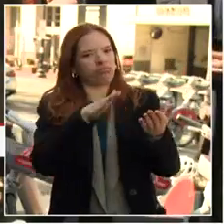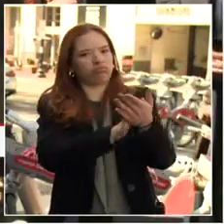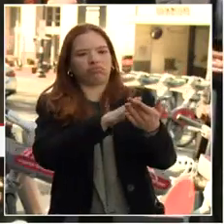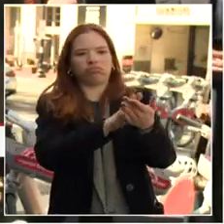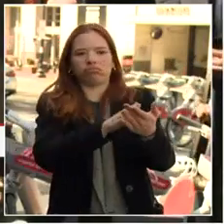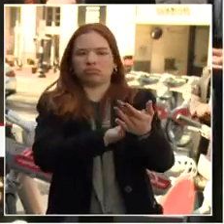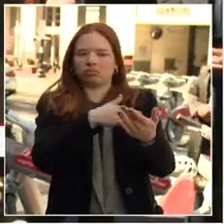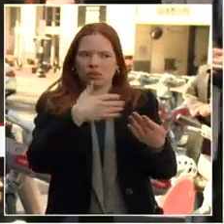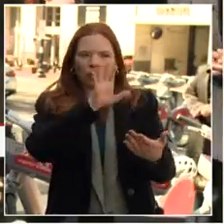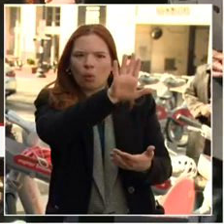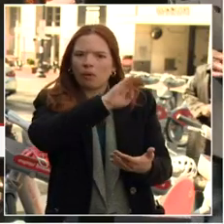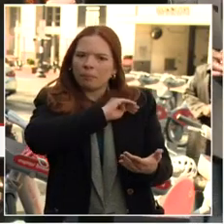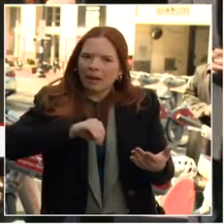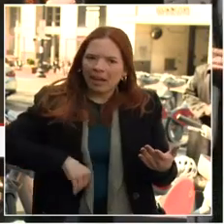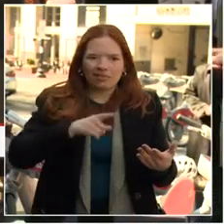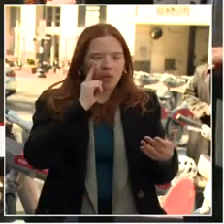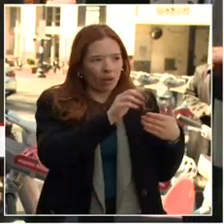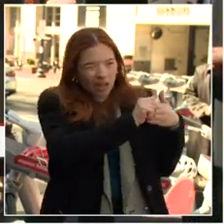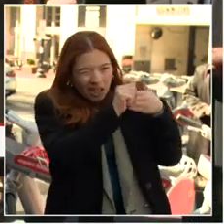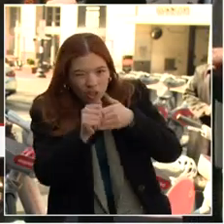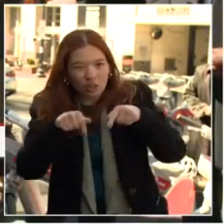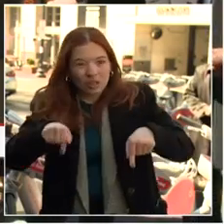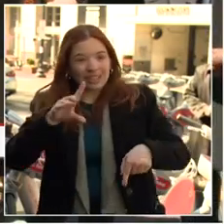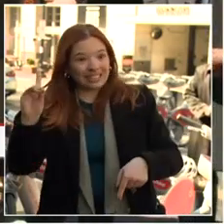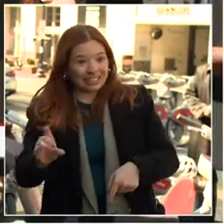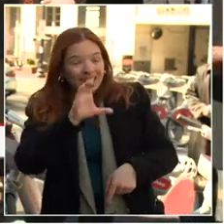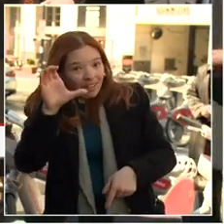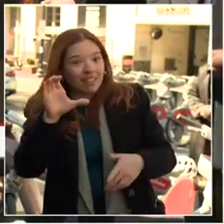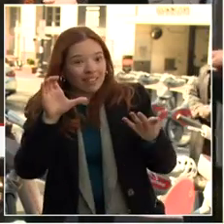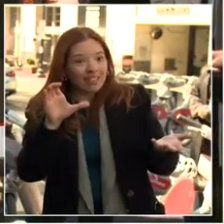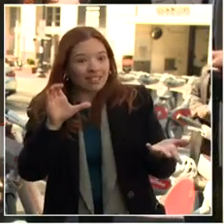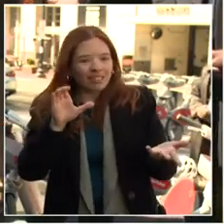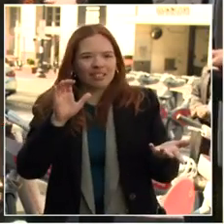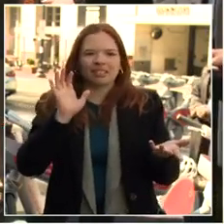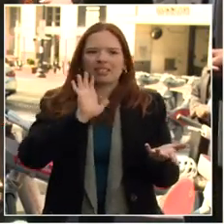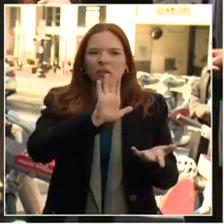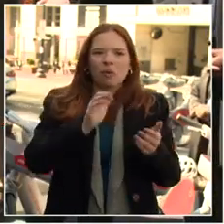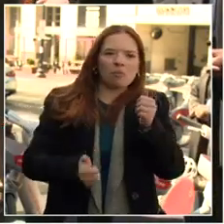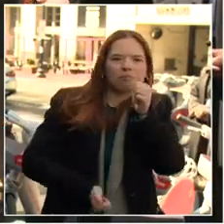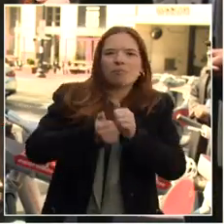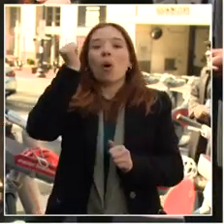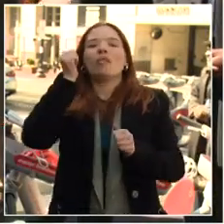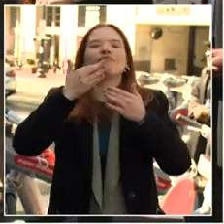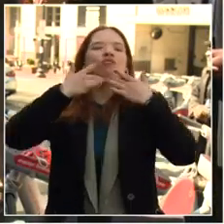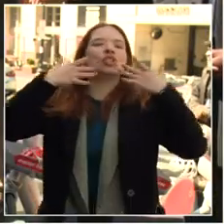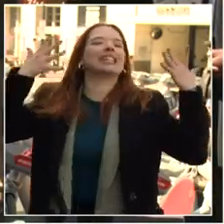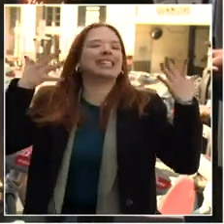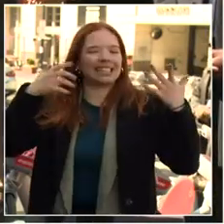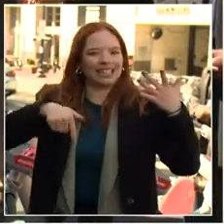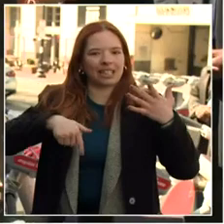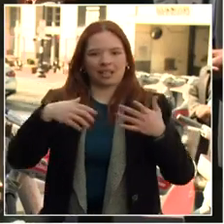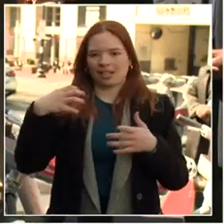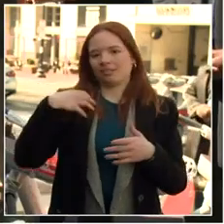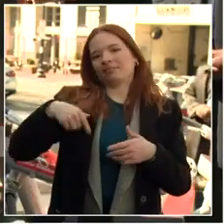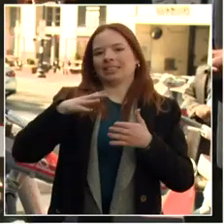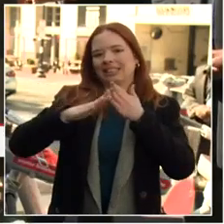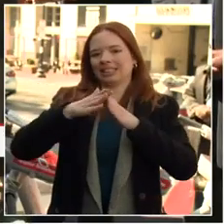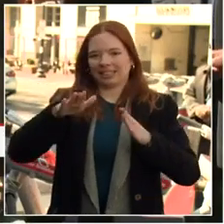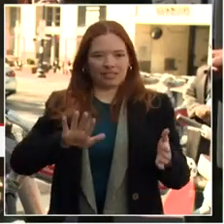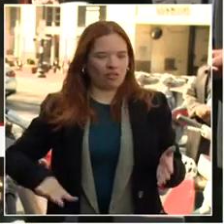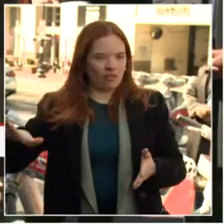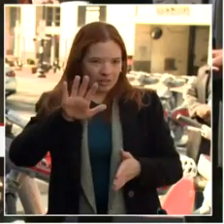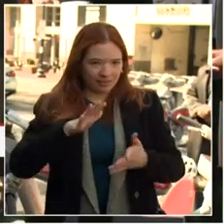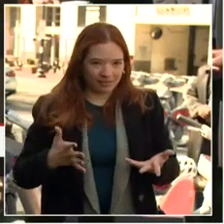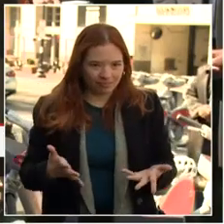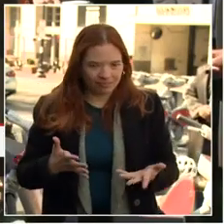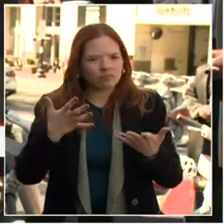quickly becoming one of the nation's most bicycle-friendly cities throughout the country. I also want to recognize our Ward 2 Councilmember Brooke